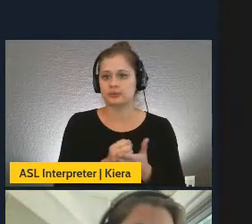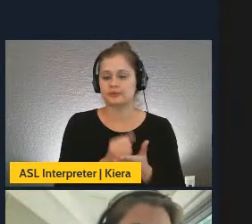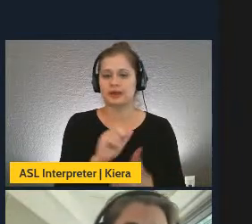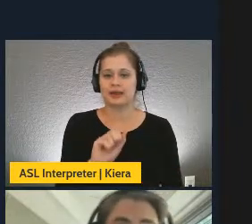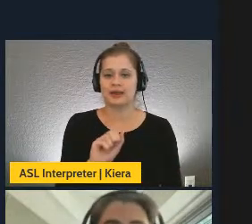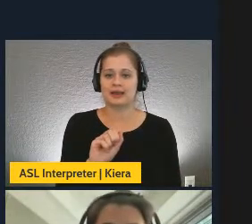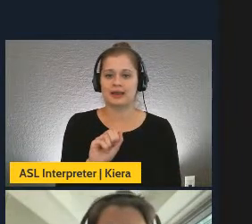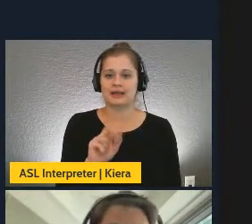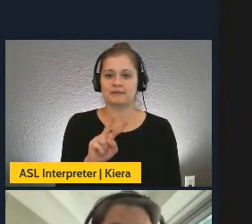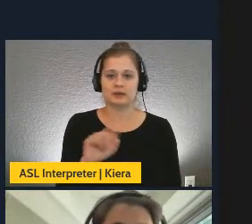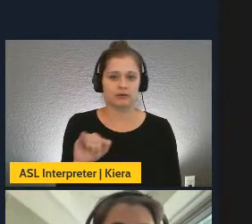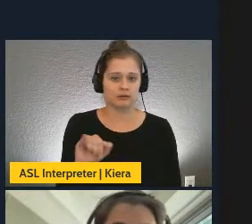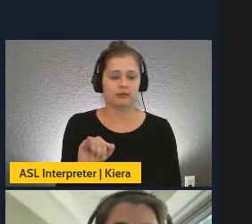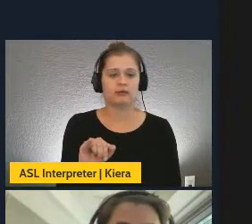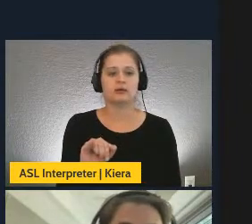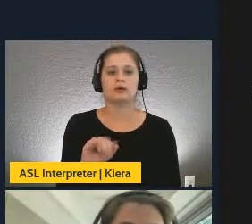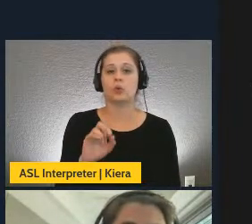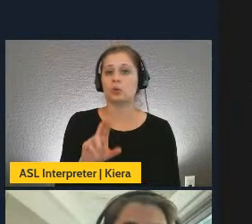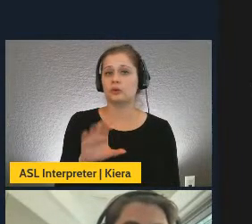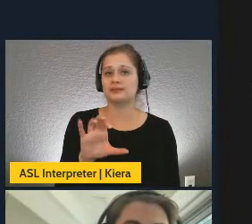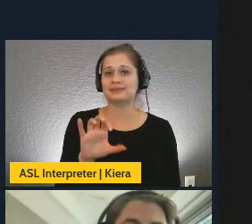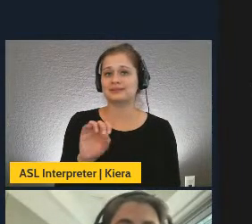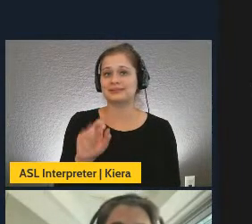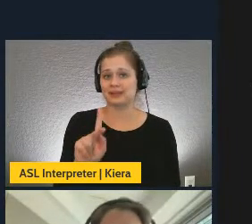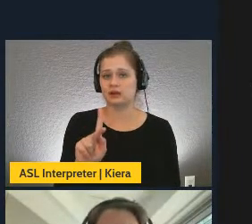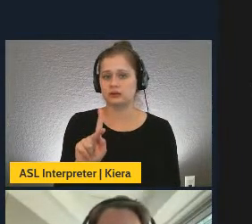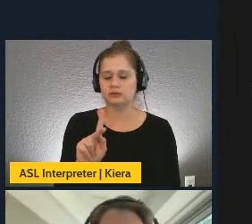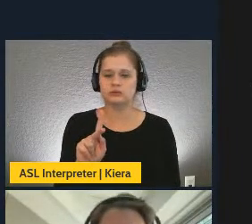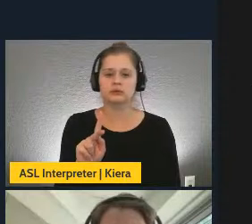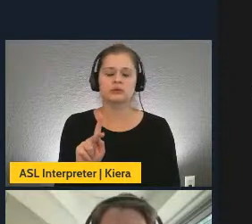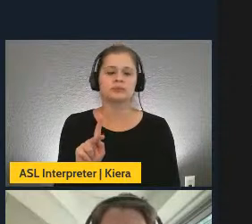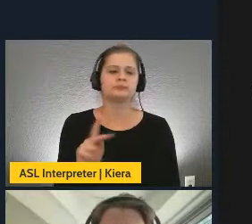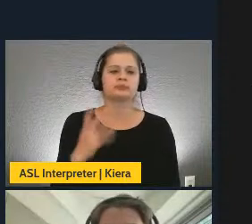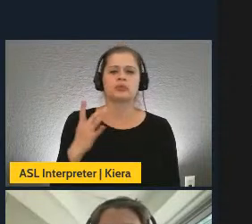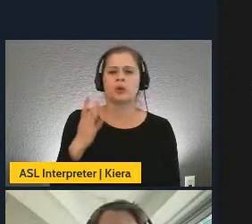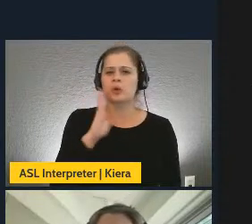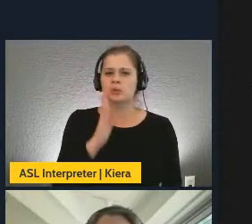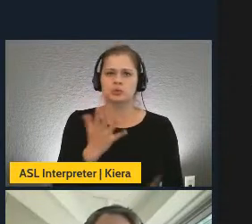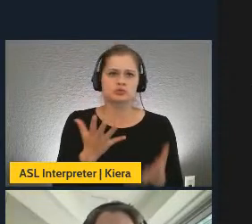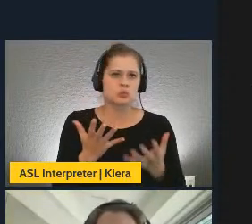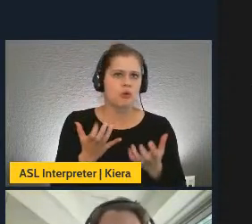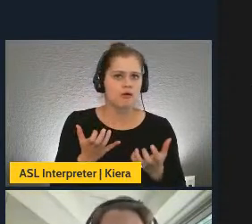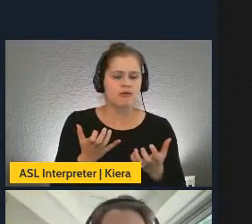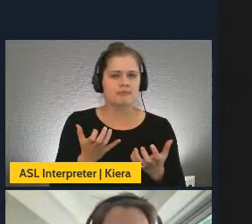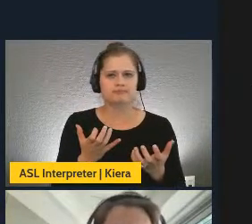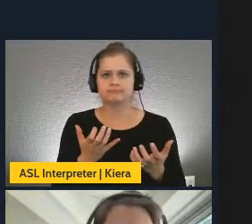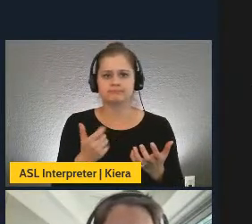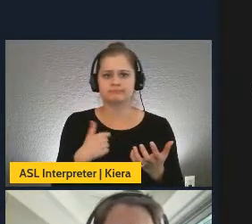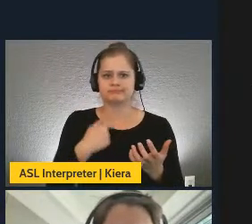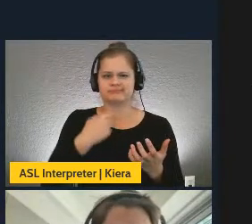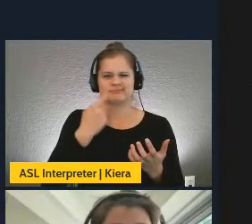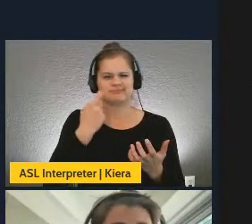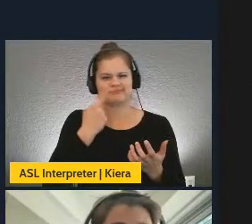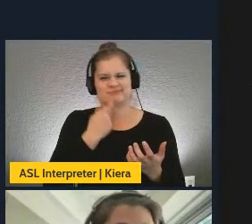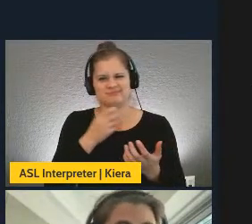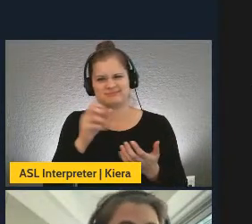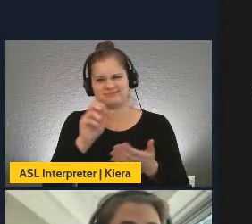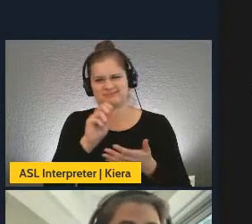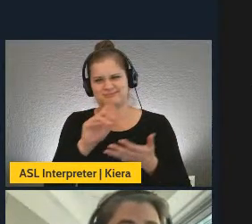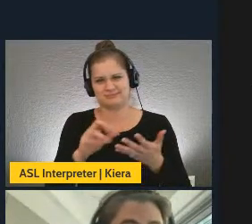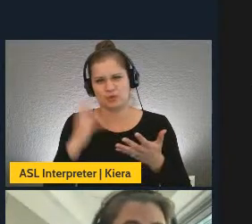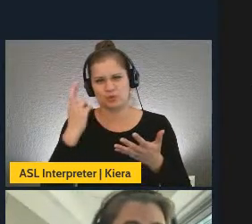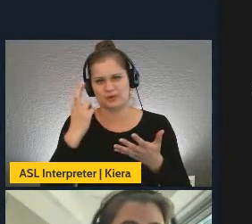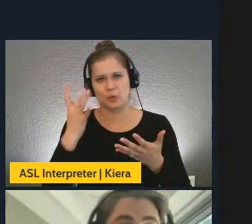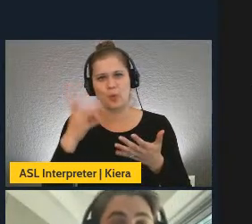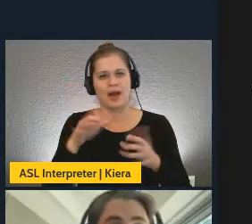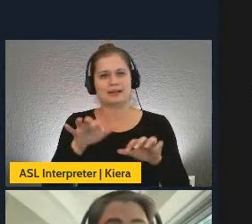be using CDK, also using TypeScript. So why would we want to do this? So, I mean, I just gave you a whole bunch of reasons why type